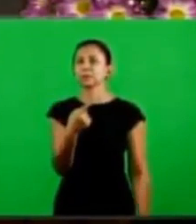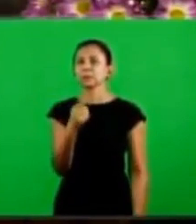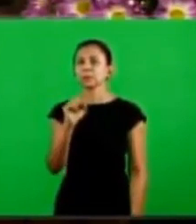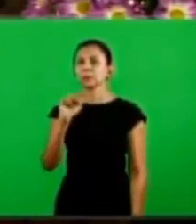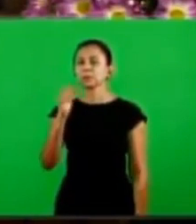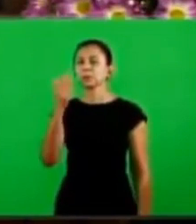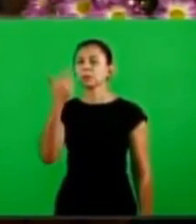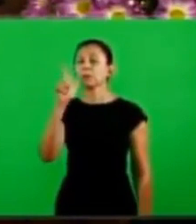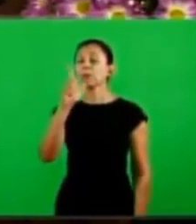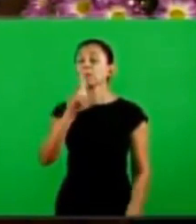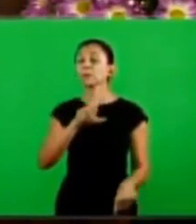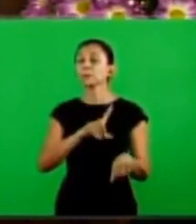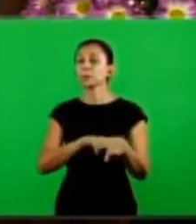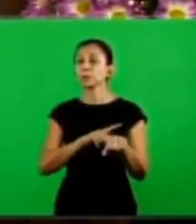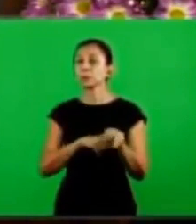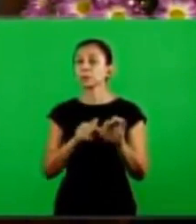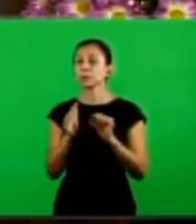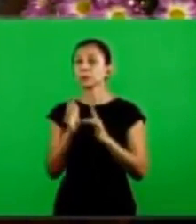moments.